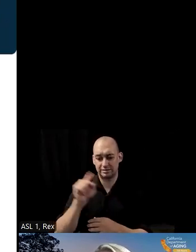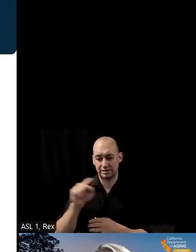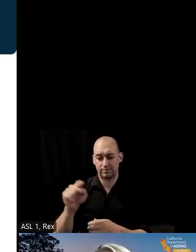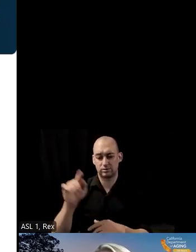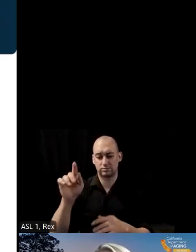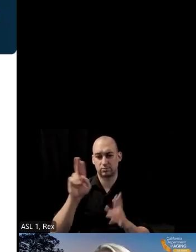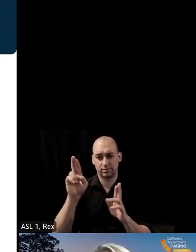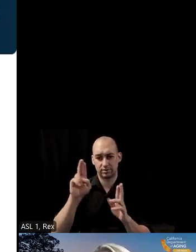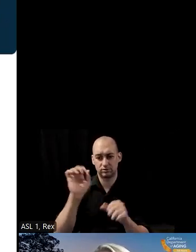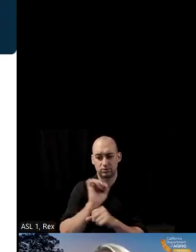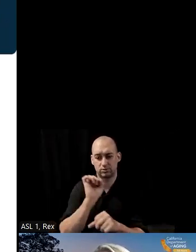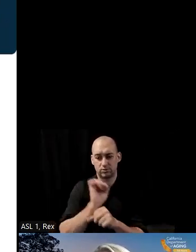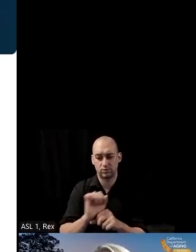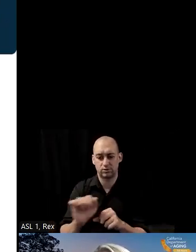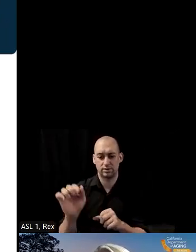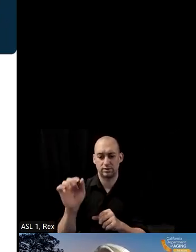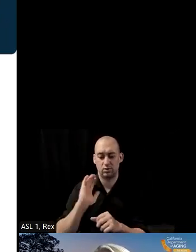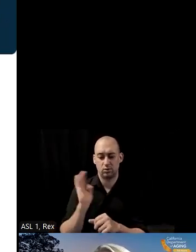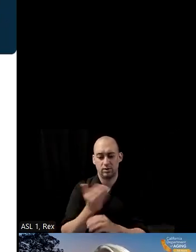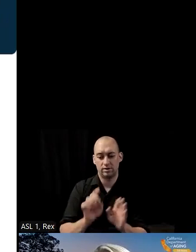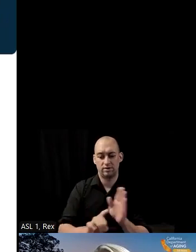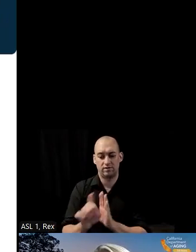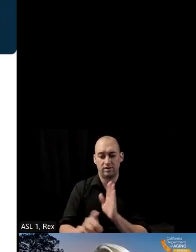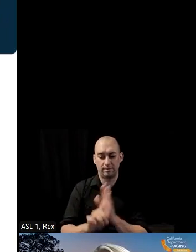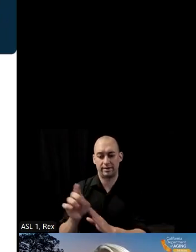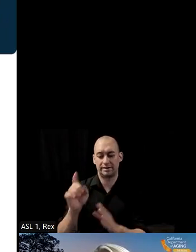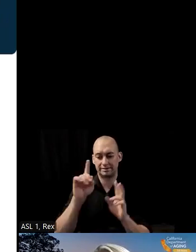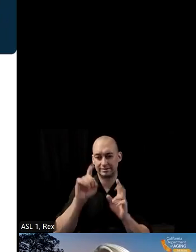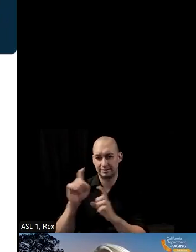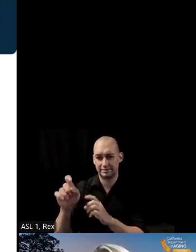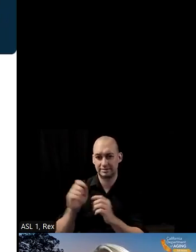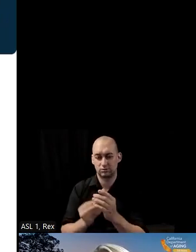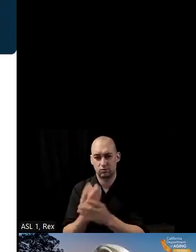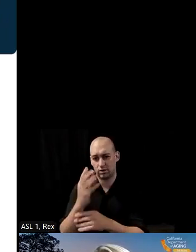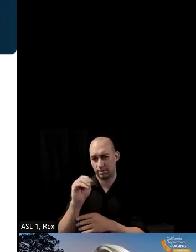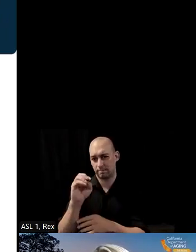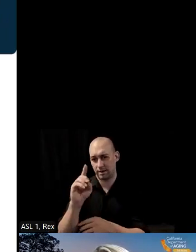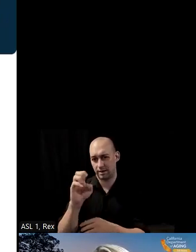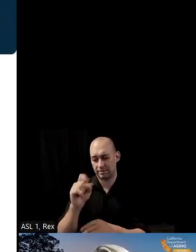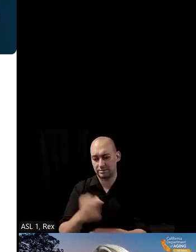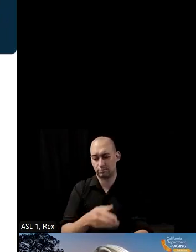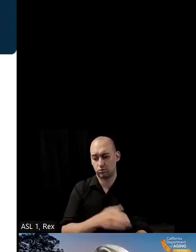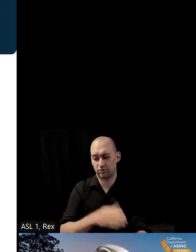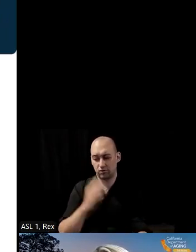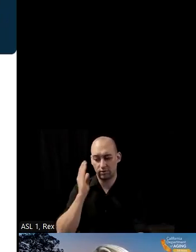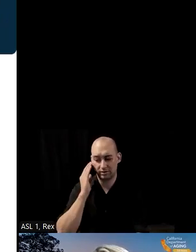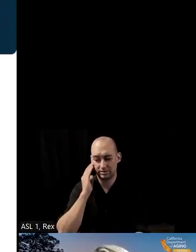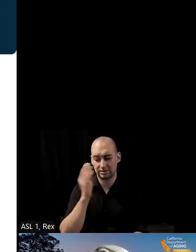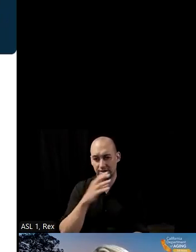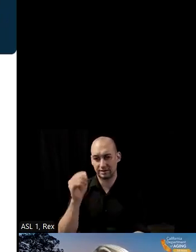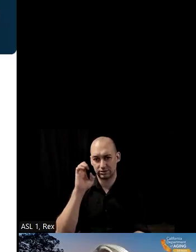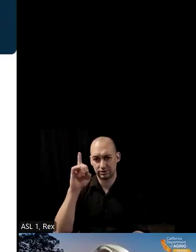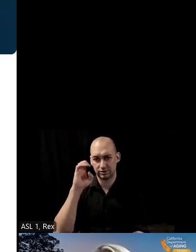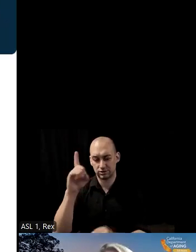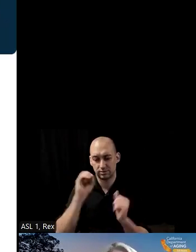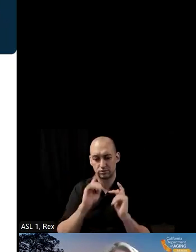work, where we are developing, testing, and scaling models to improve awareness, navigation, and education opportunities for